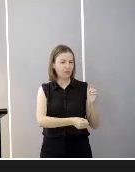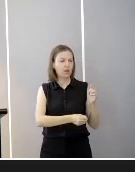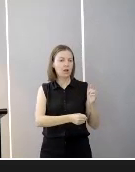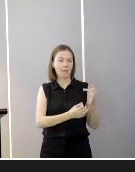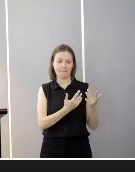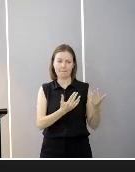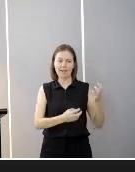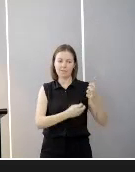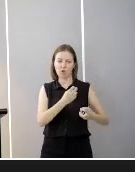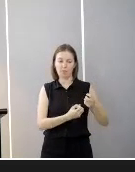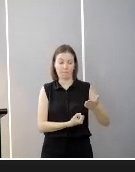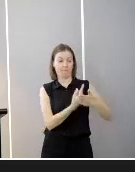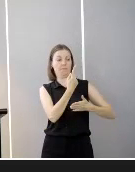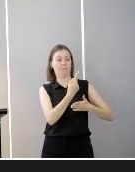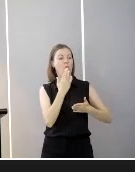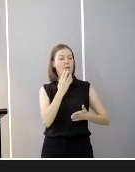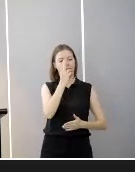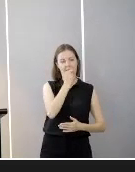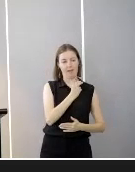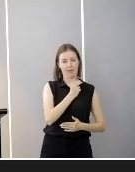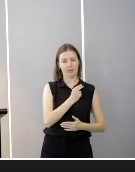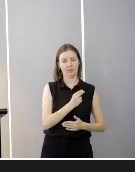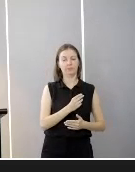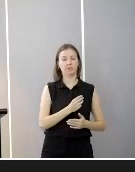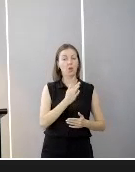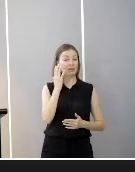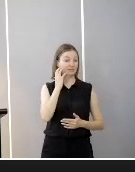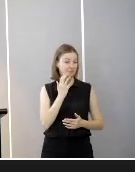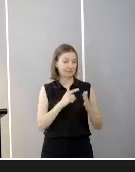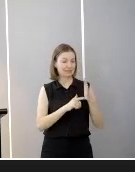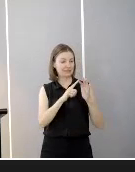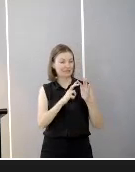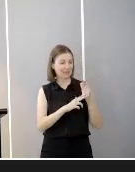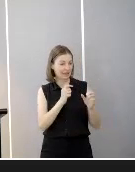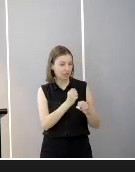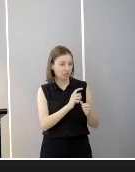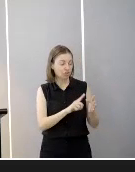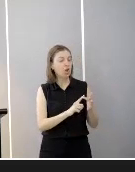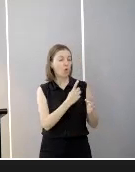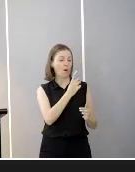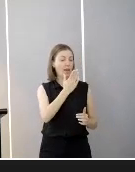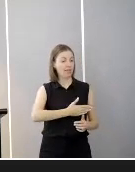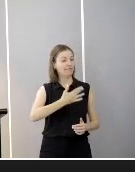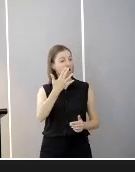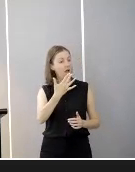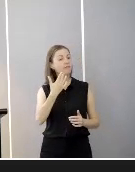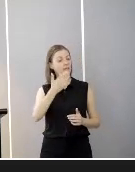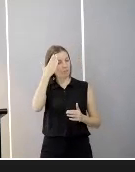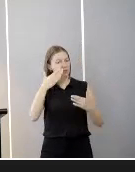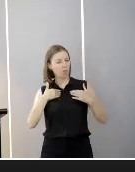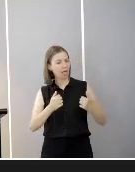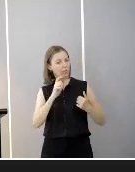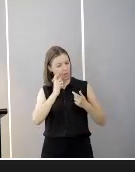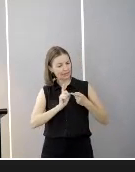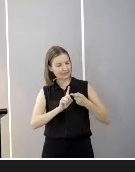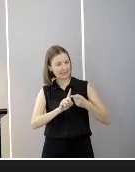young. So around 1 in 5 adolescents will have a mental disorder that will persist into adulthood. So these are different mental